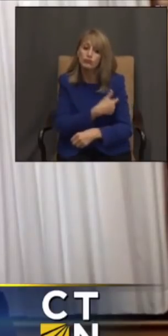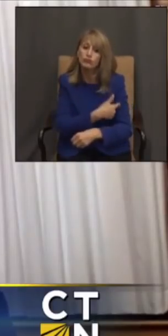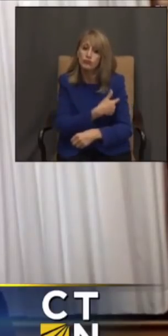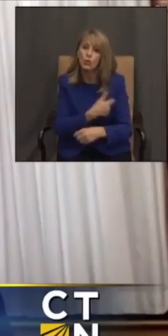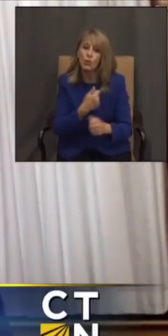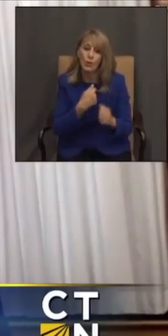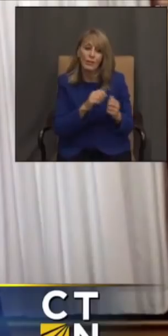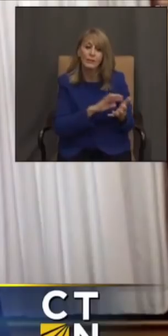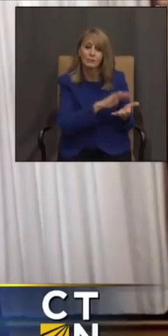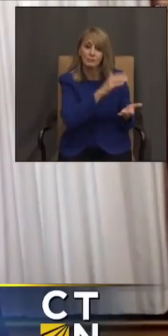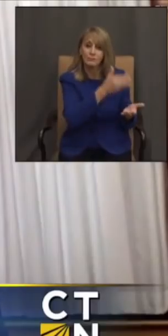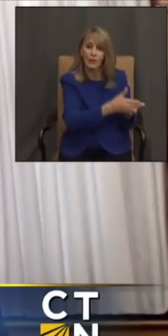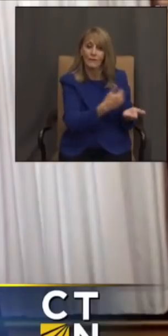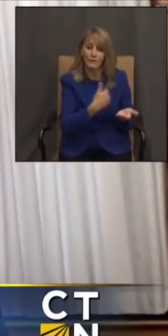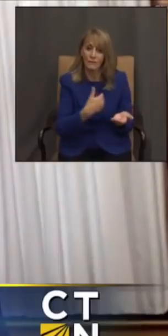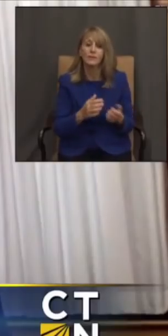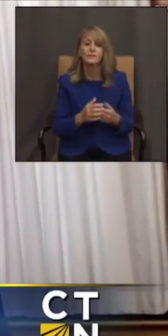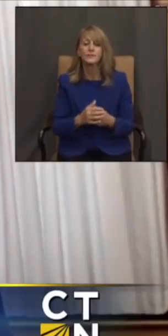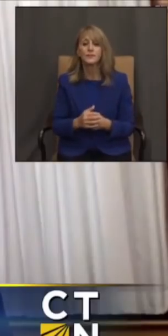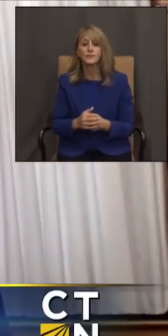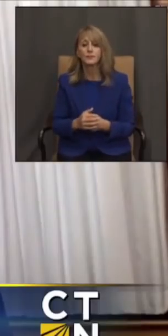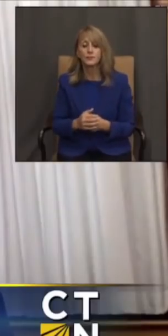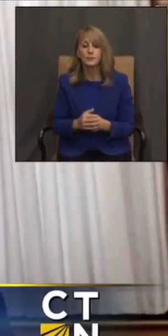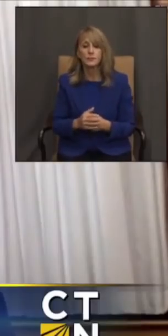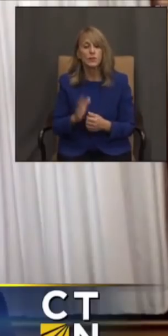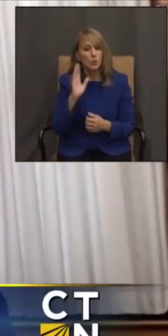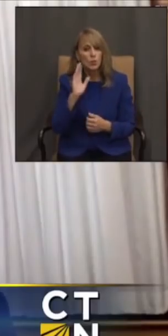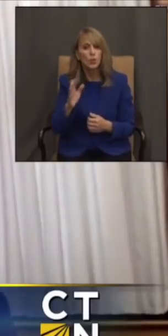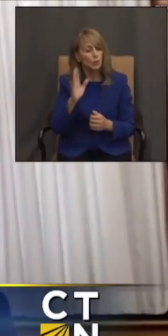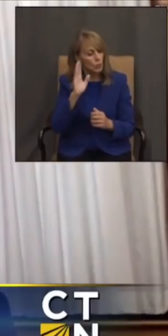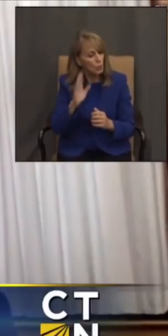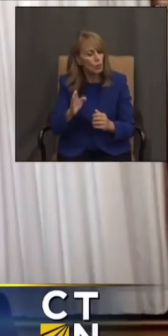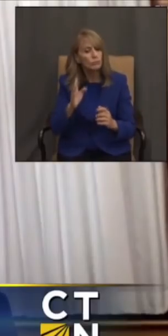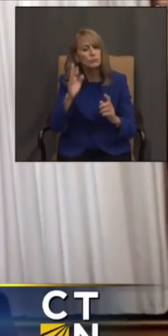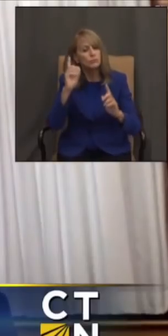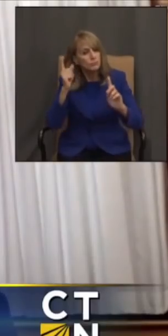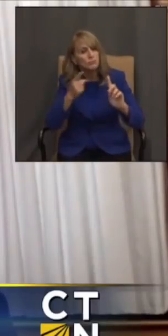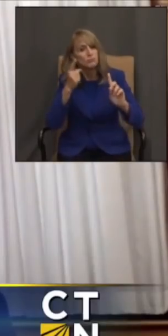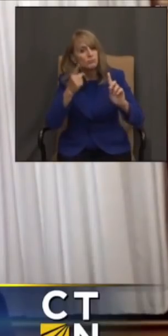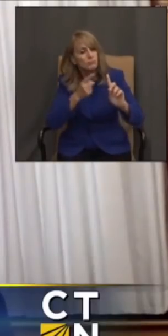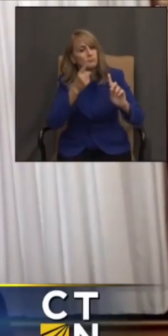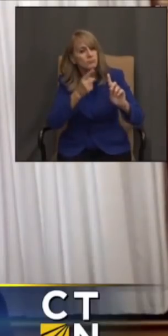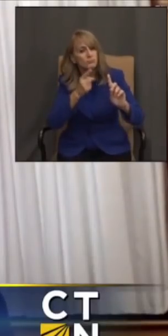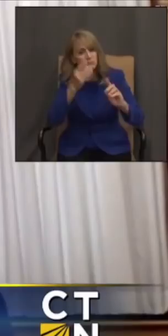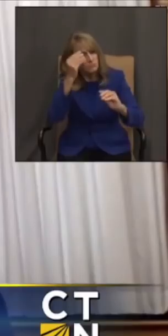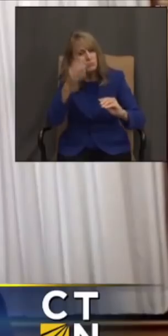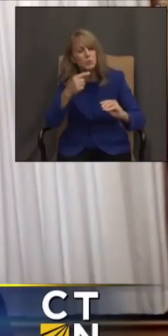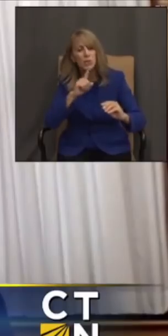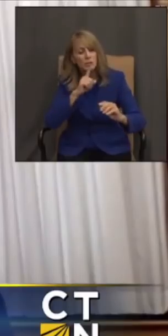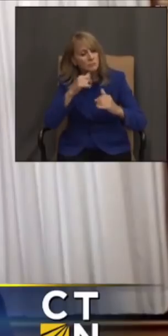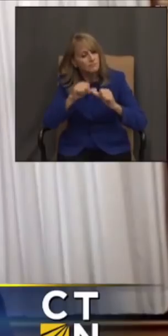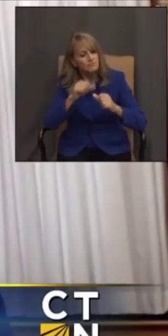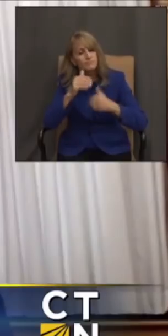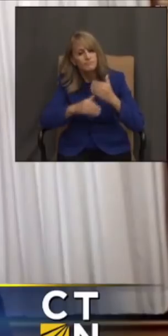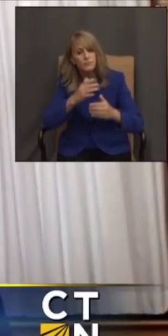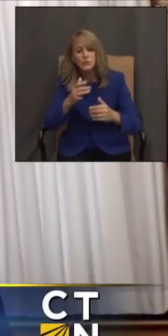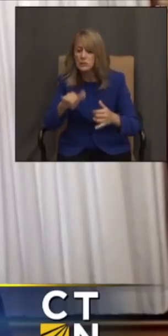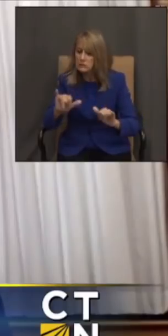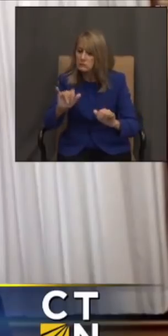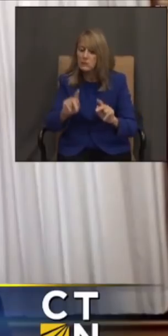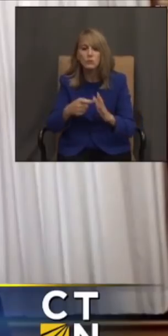that we do have, as the governor referenced. So we'll still get there. We're still making great progress, moving fast, still have strong demand